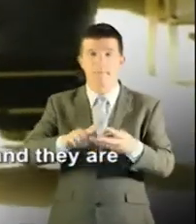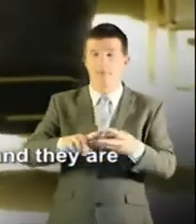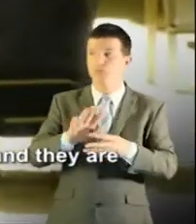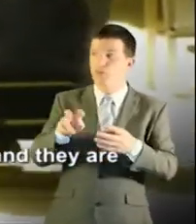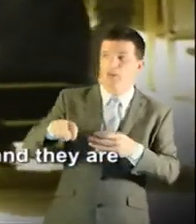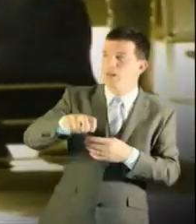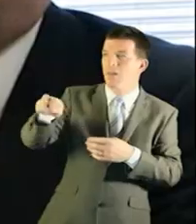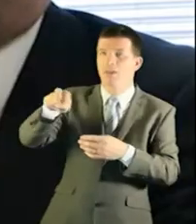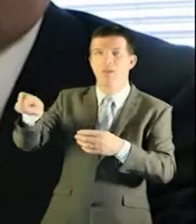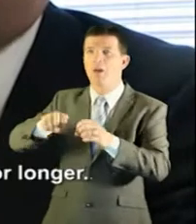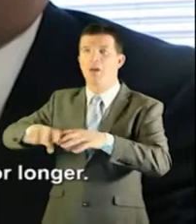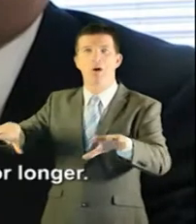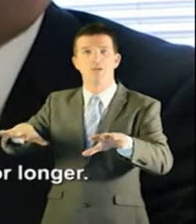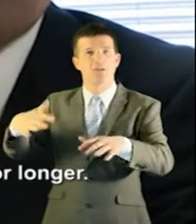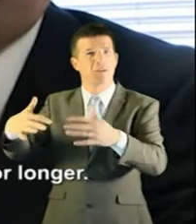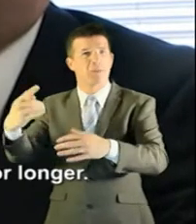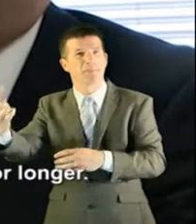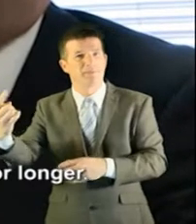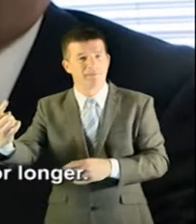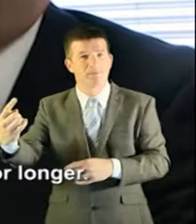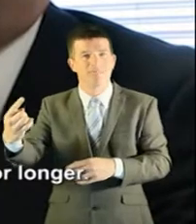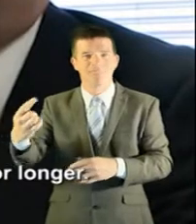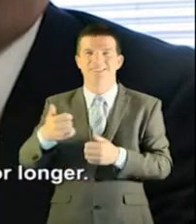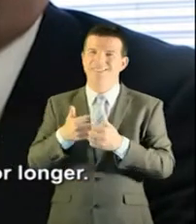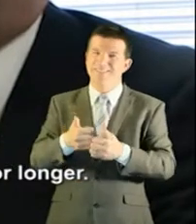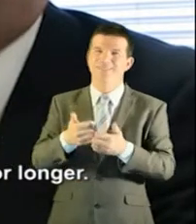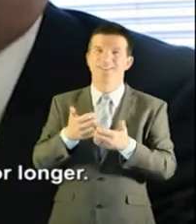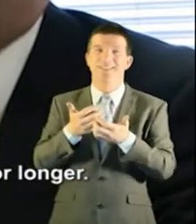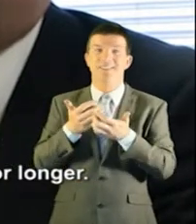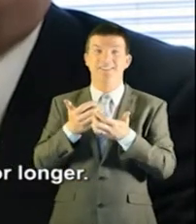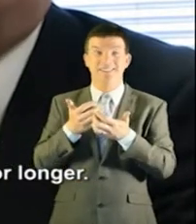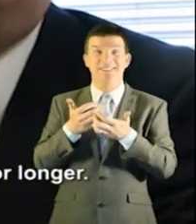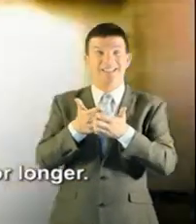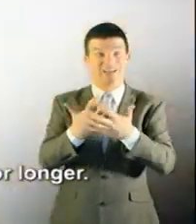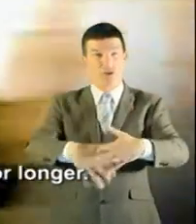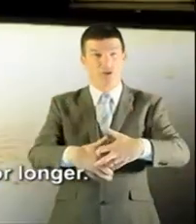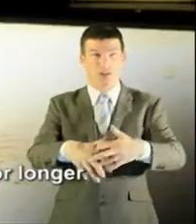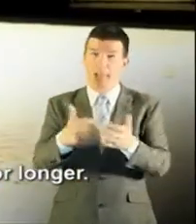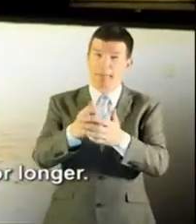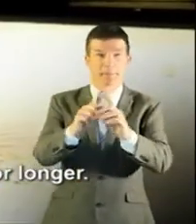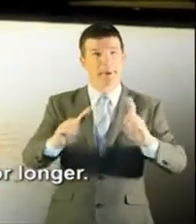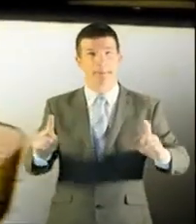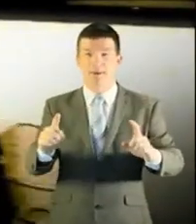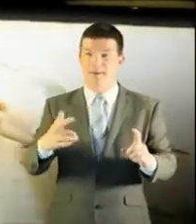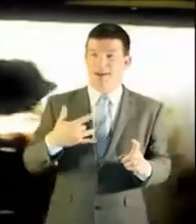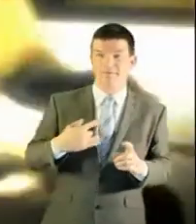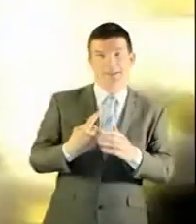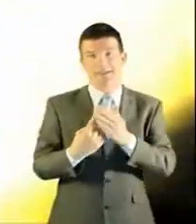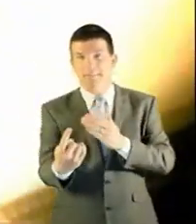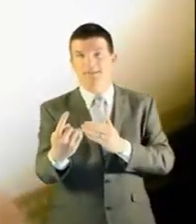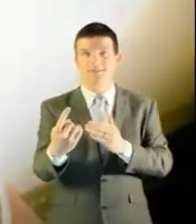them into harm's way. It allows people to remain independent at home for longer.